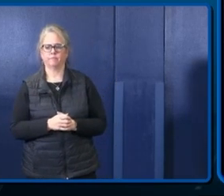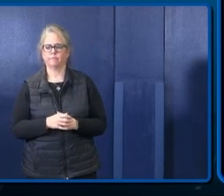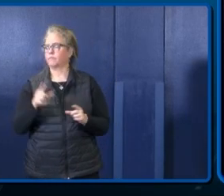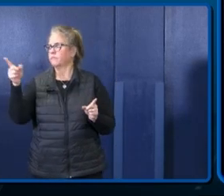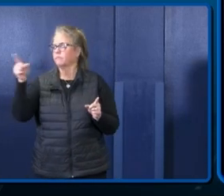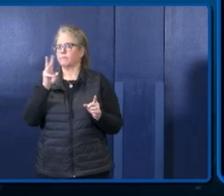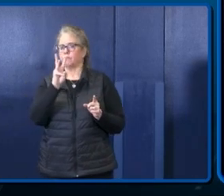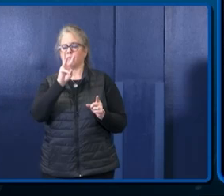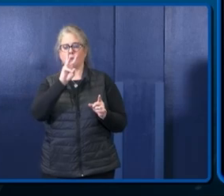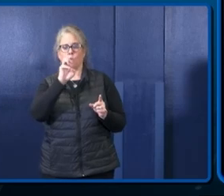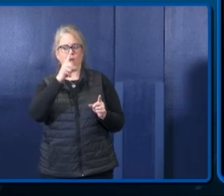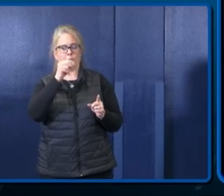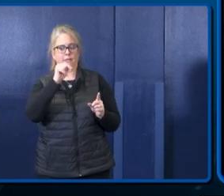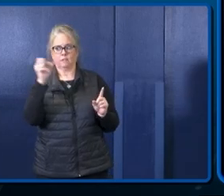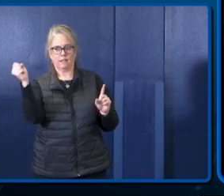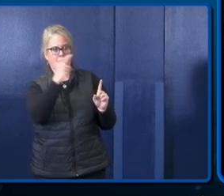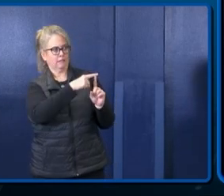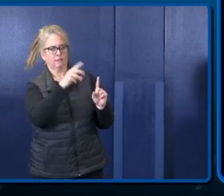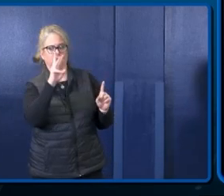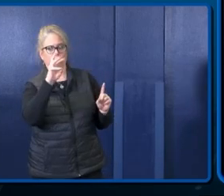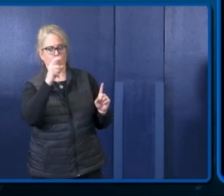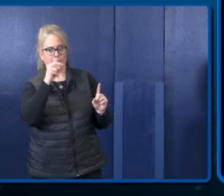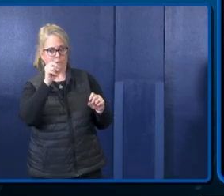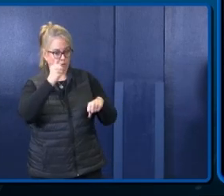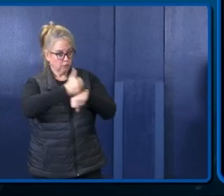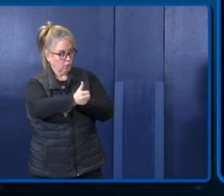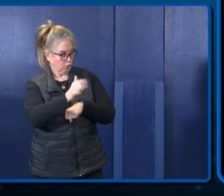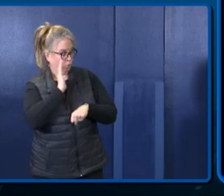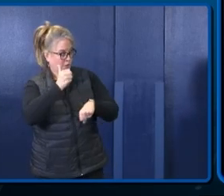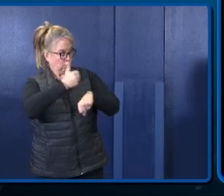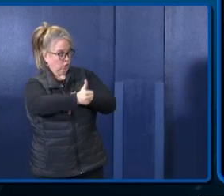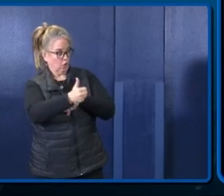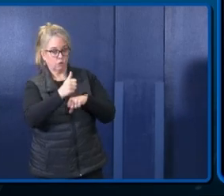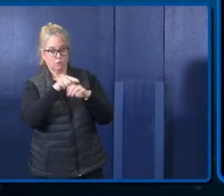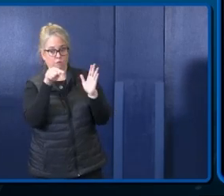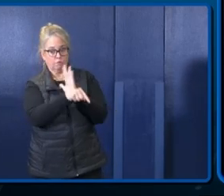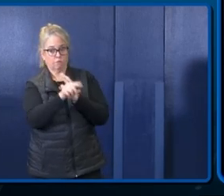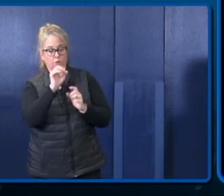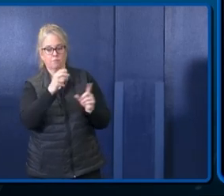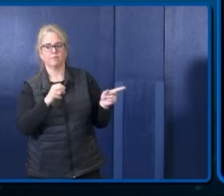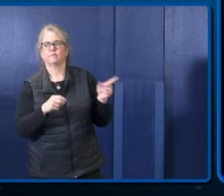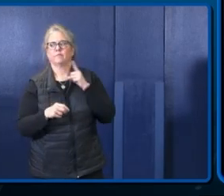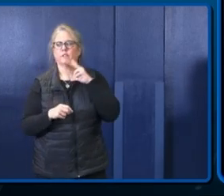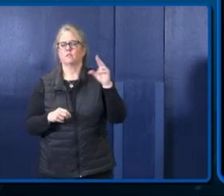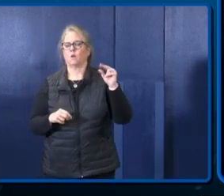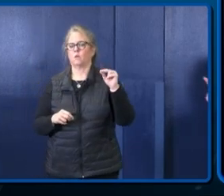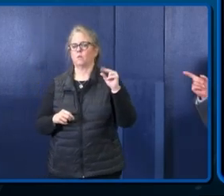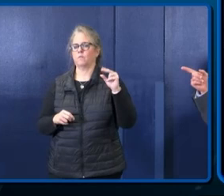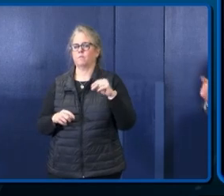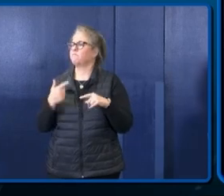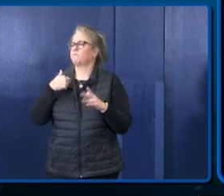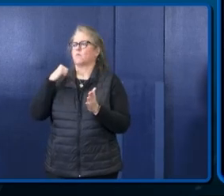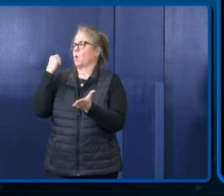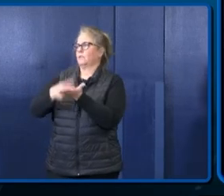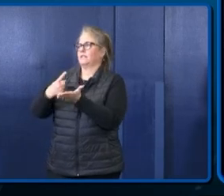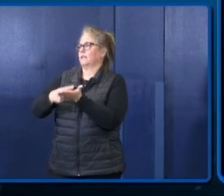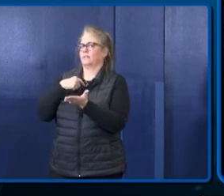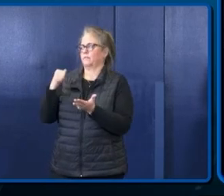this case for the suspect that changed weapons legally. Can you talk about that? Yeah, I'm not going to talk about that right now. That gets too close to the heart of the investigation.